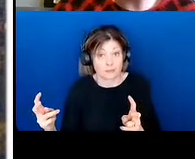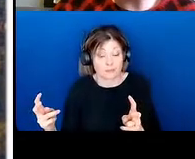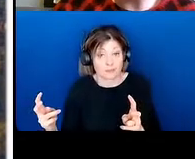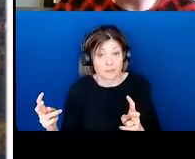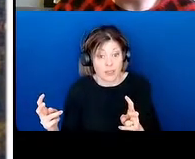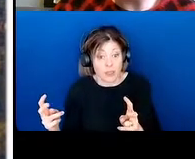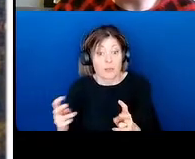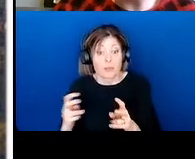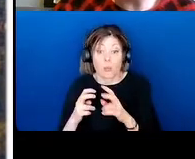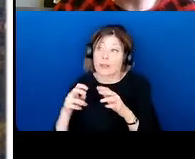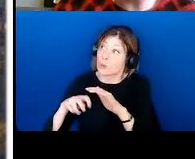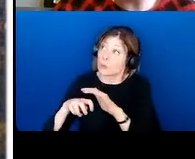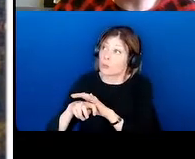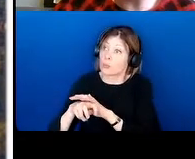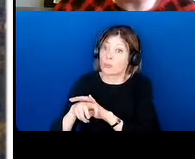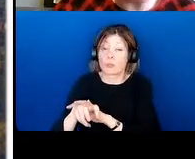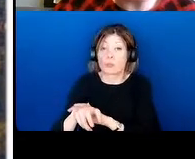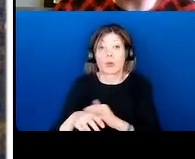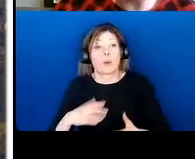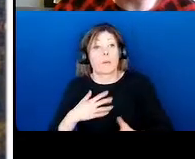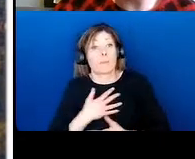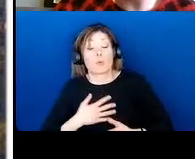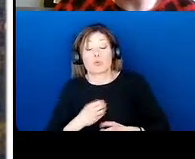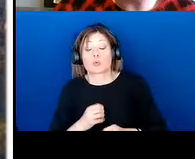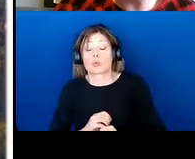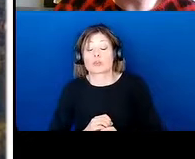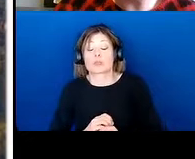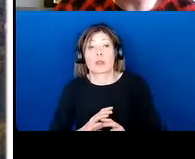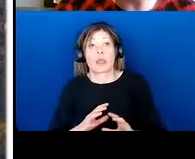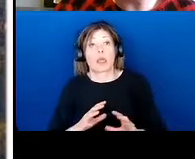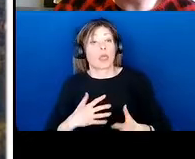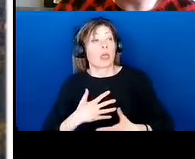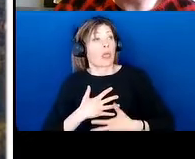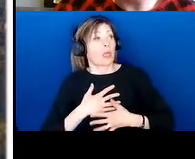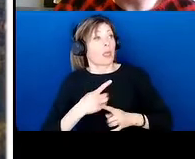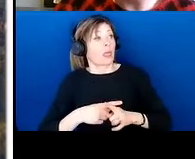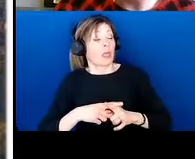would brighten with the view of the sunlit riverbank and Waterwheel.